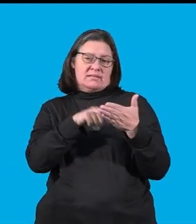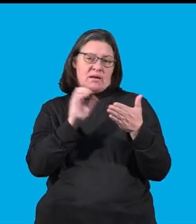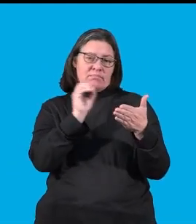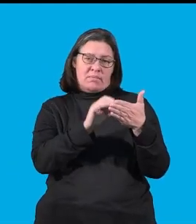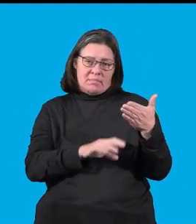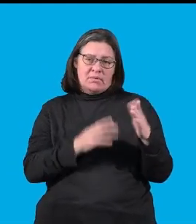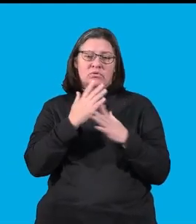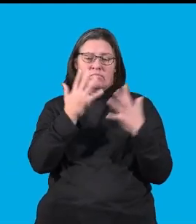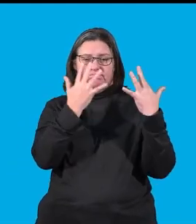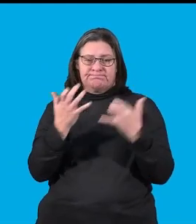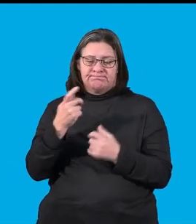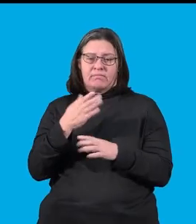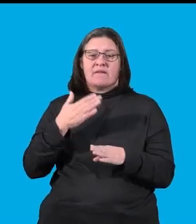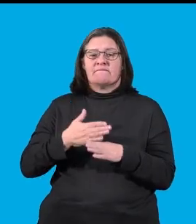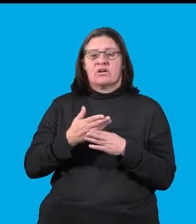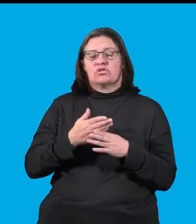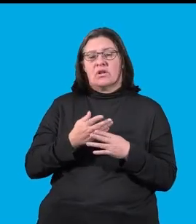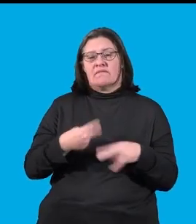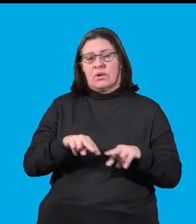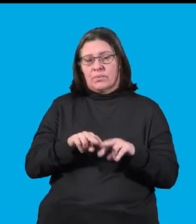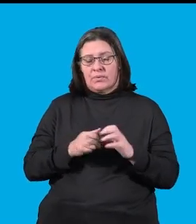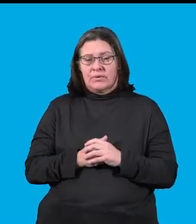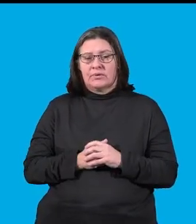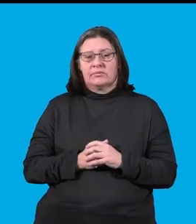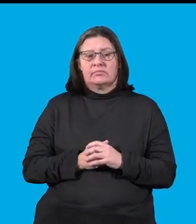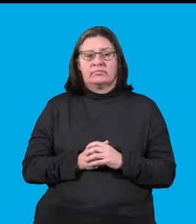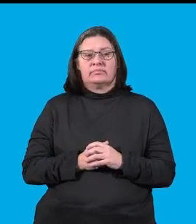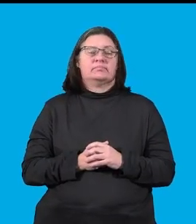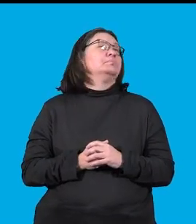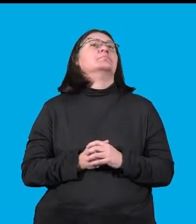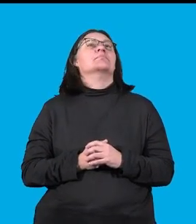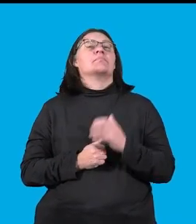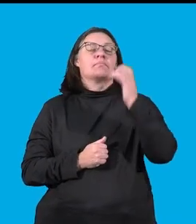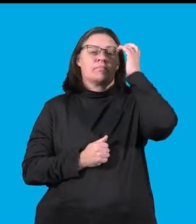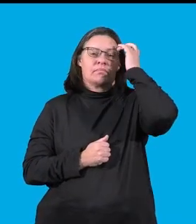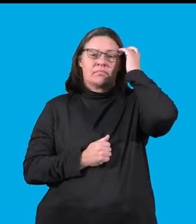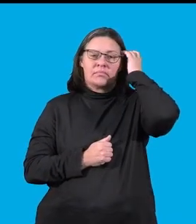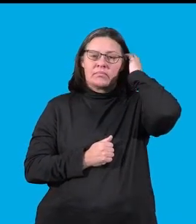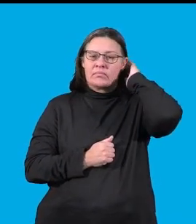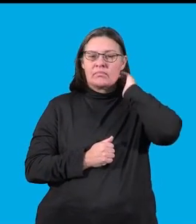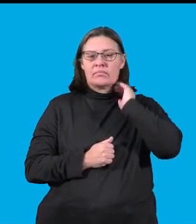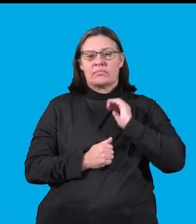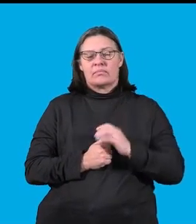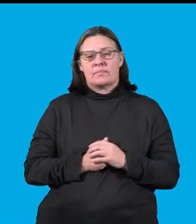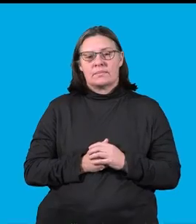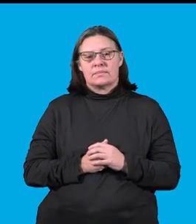your calculator to work out the function value. Okay, let's quickly do that.